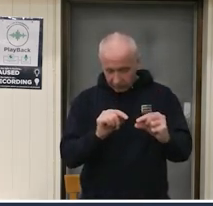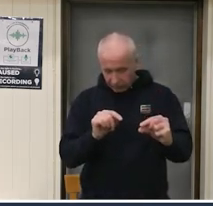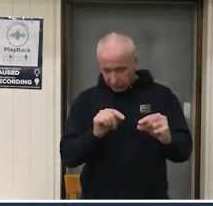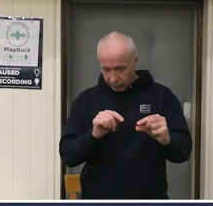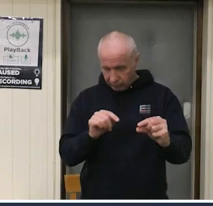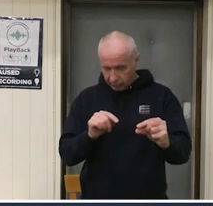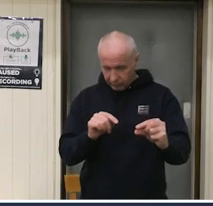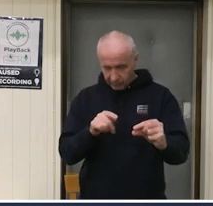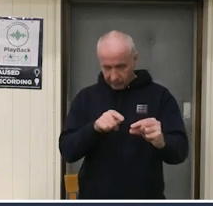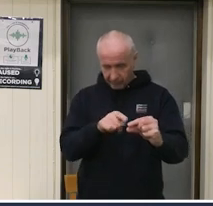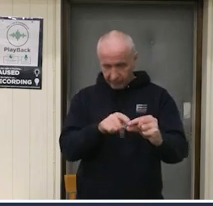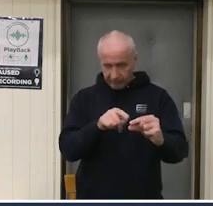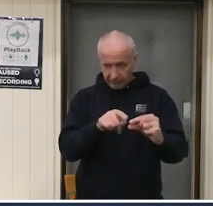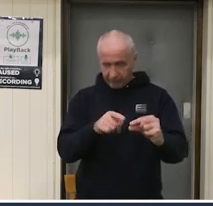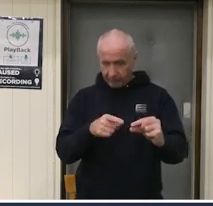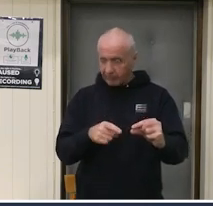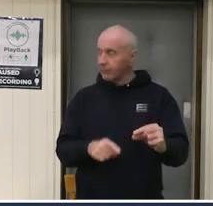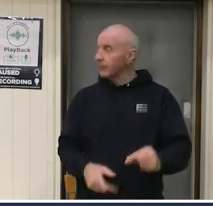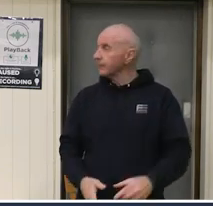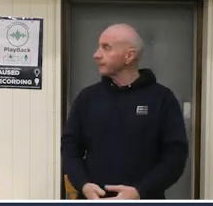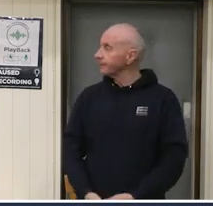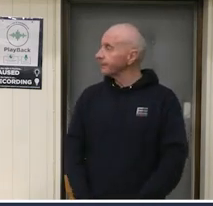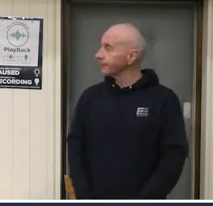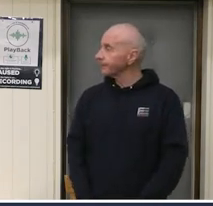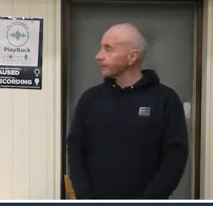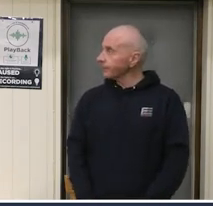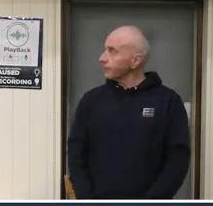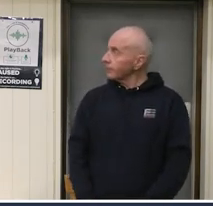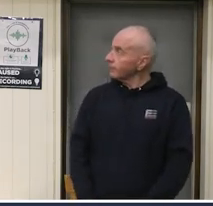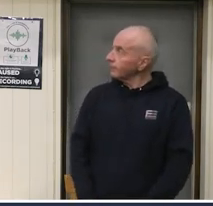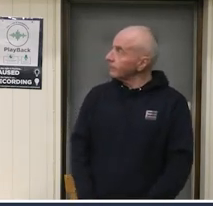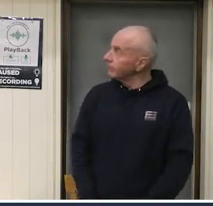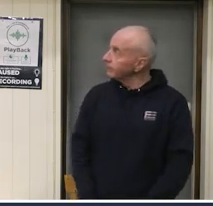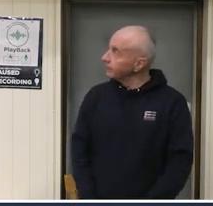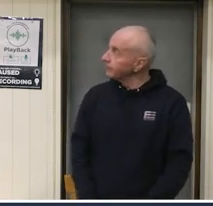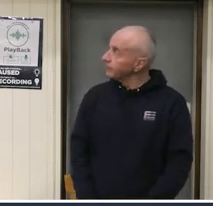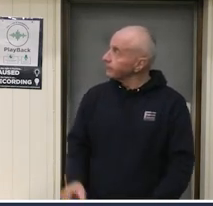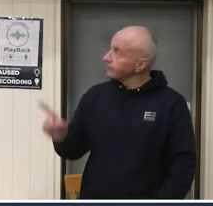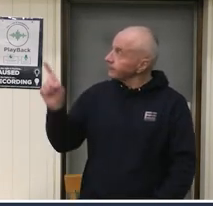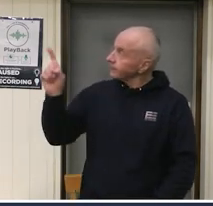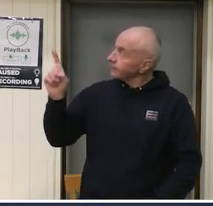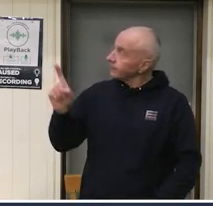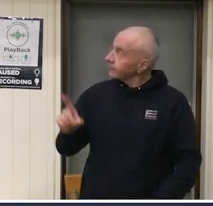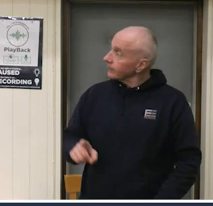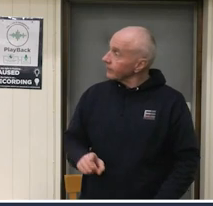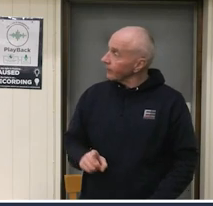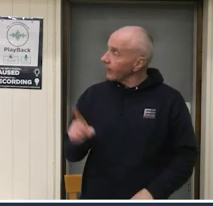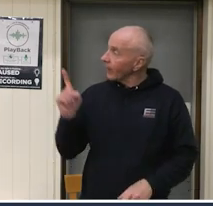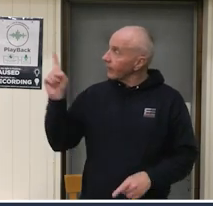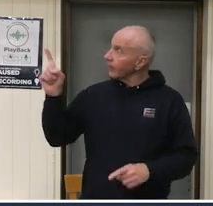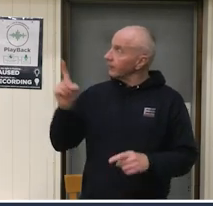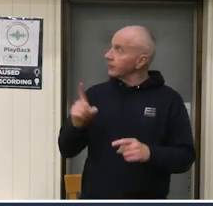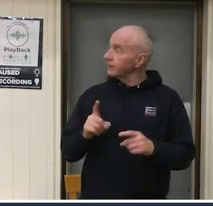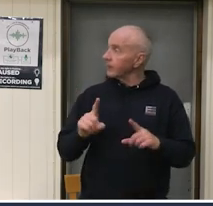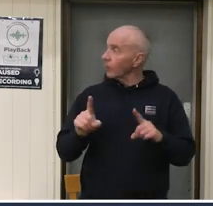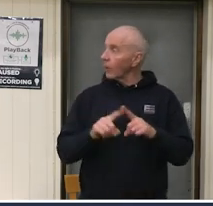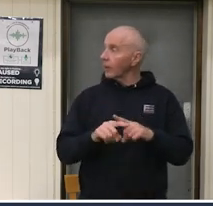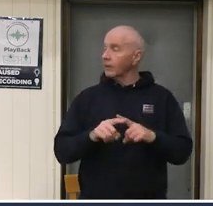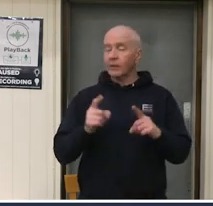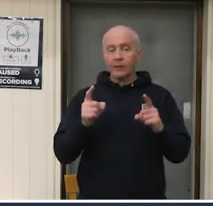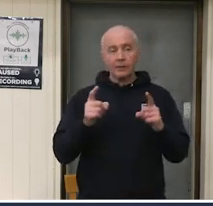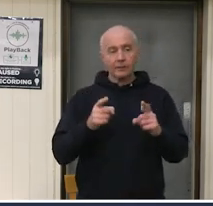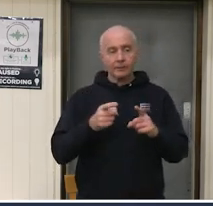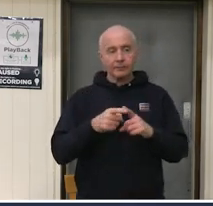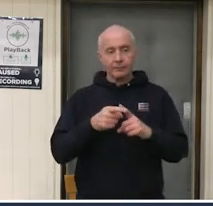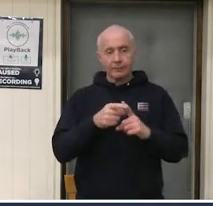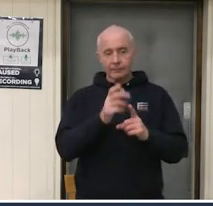So you typically, you can see which has more funding, right? This is a picture of a direct drive